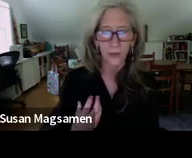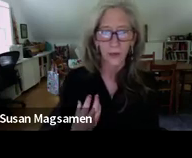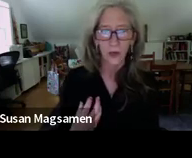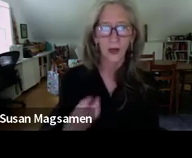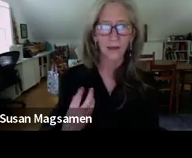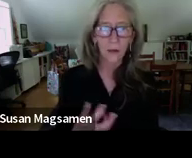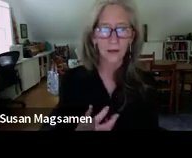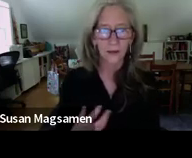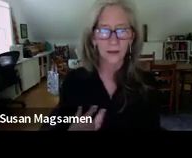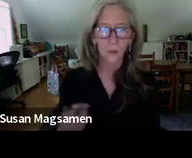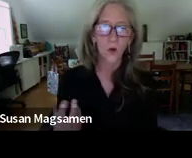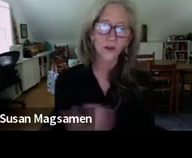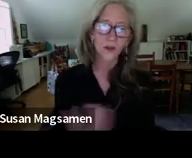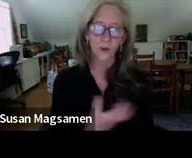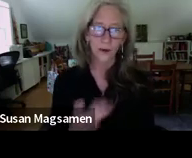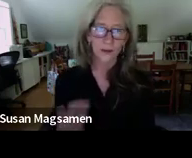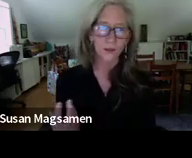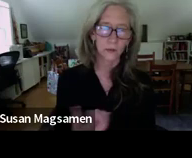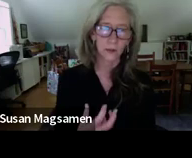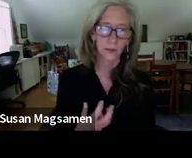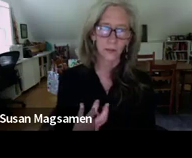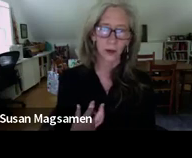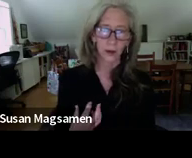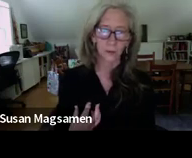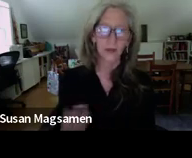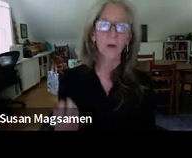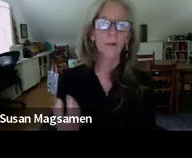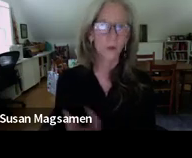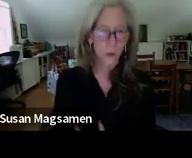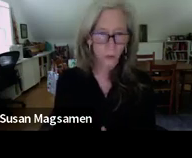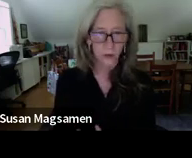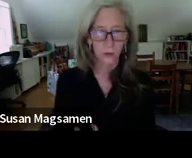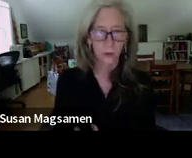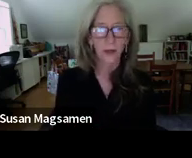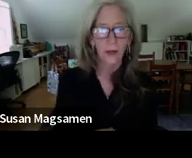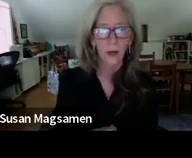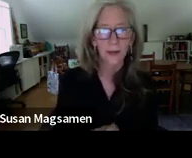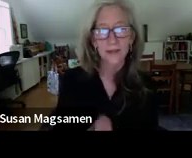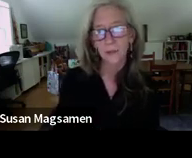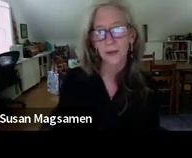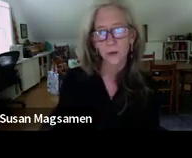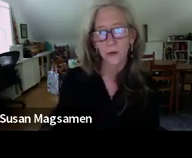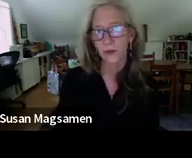sort of allowing what you've brought in to really become better known to you.